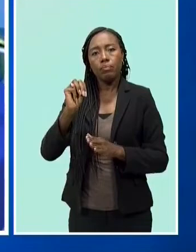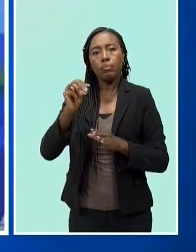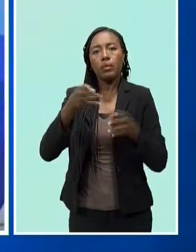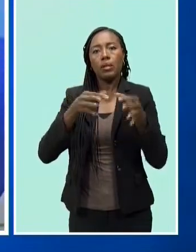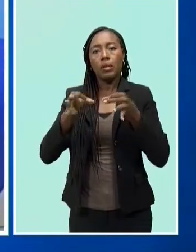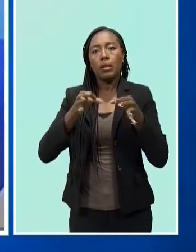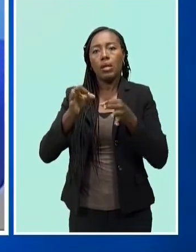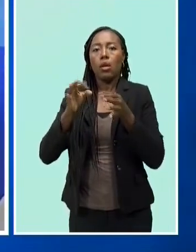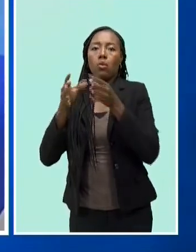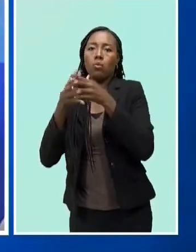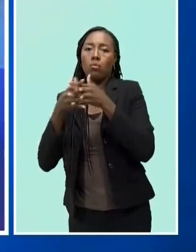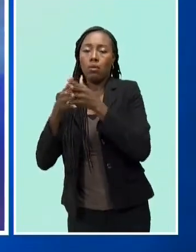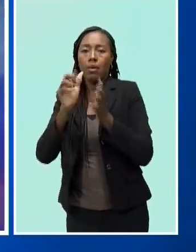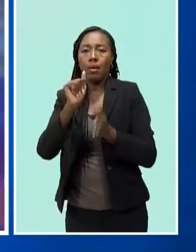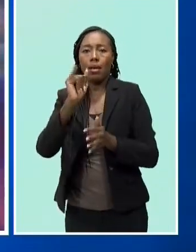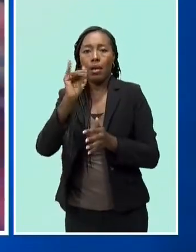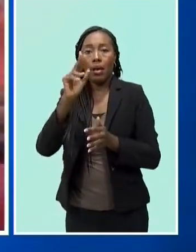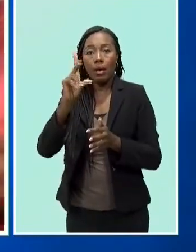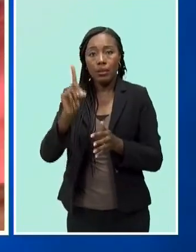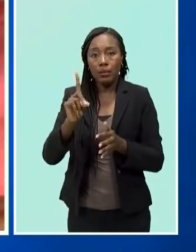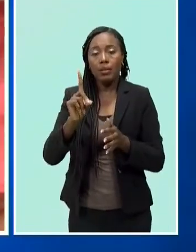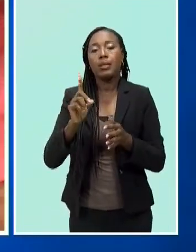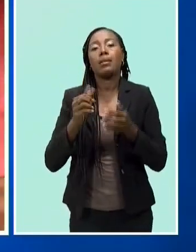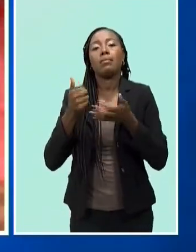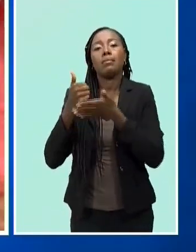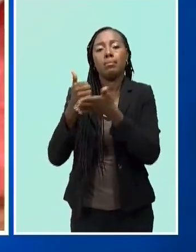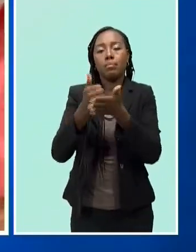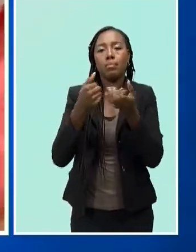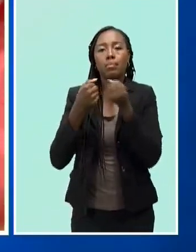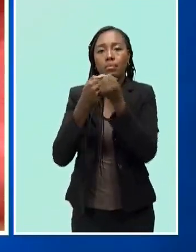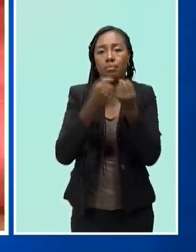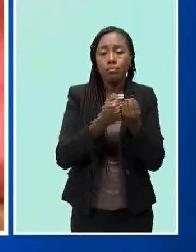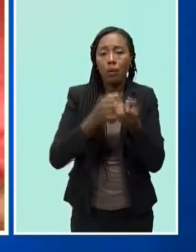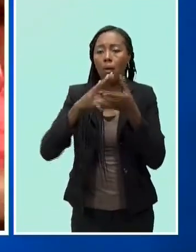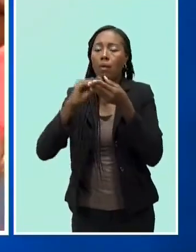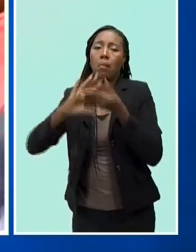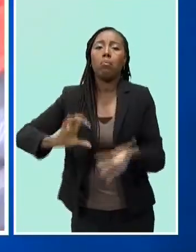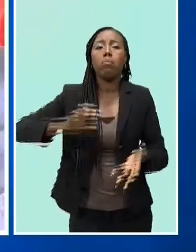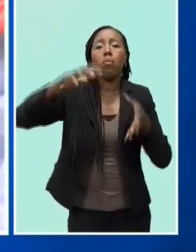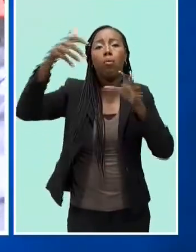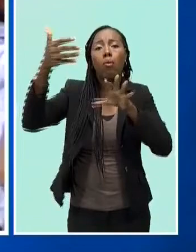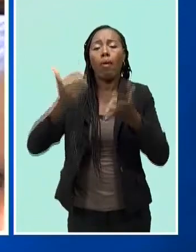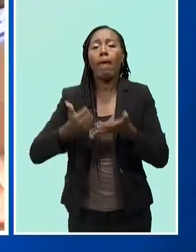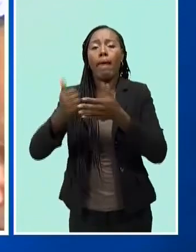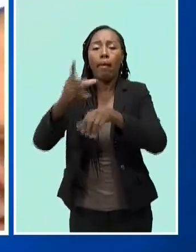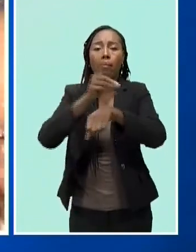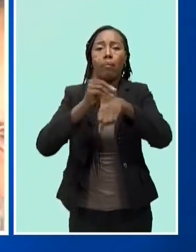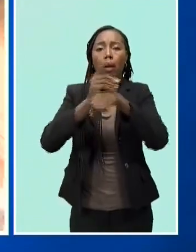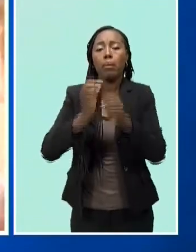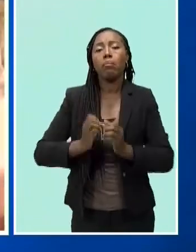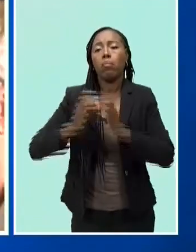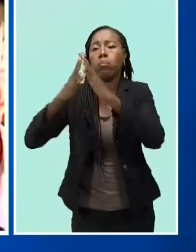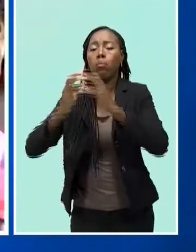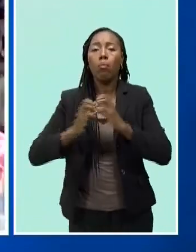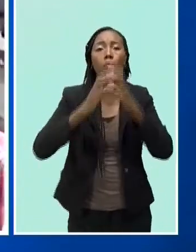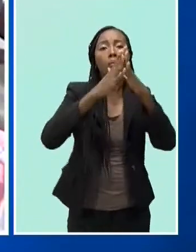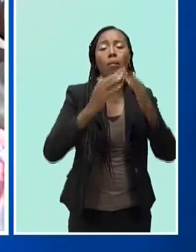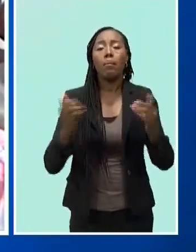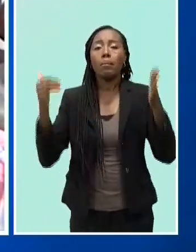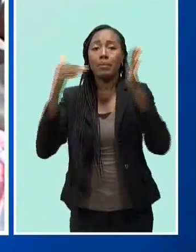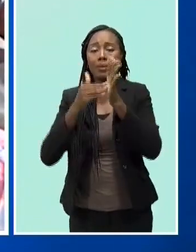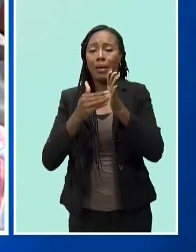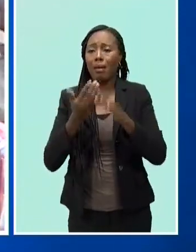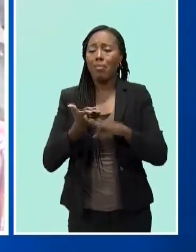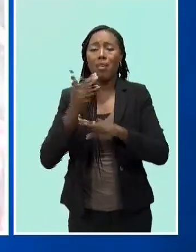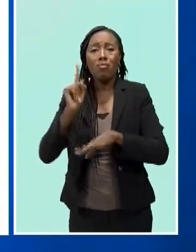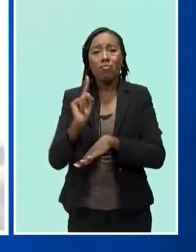by USAID. The minister says the resilient rebuilding efforts are to help Dominica become the first climate-resilient nation